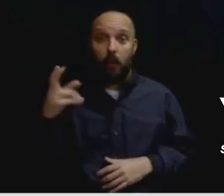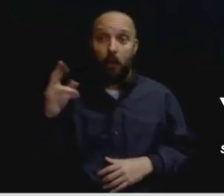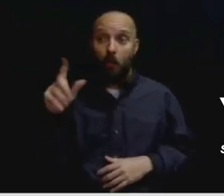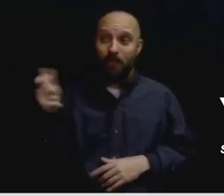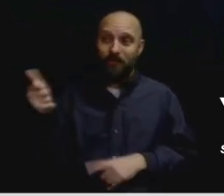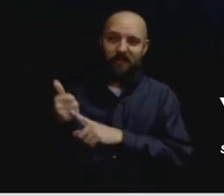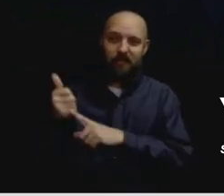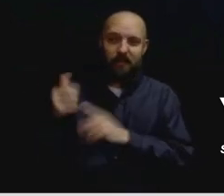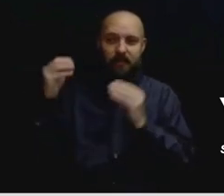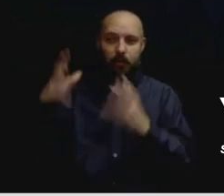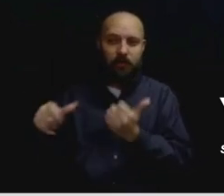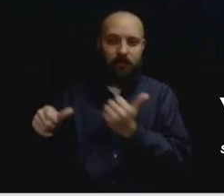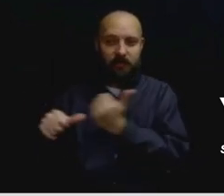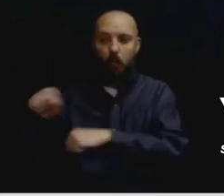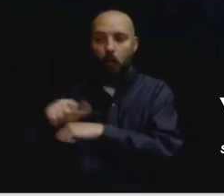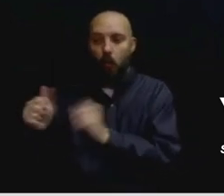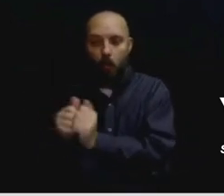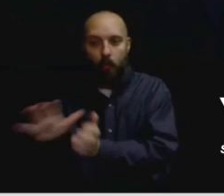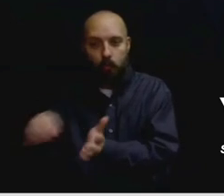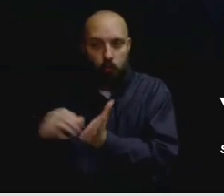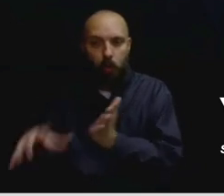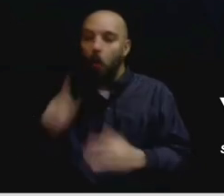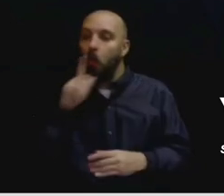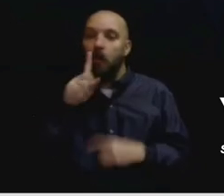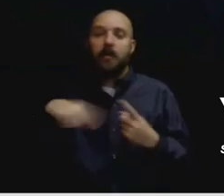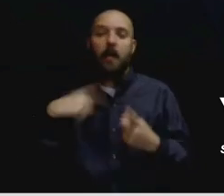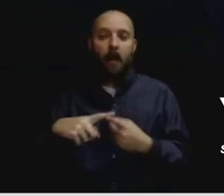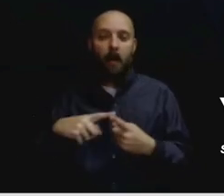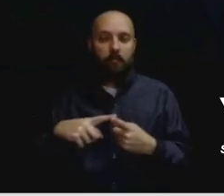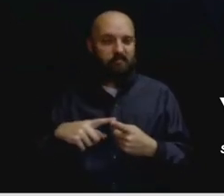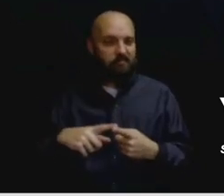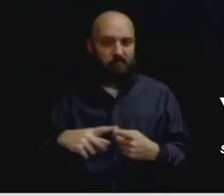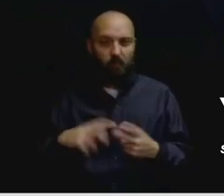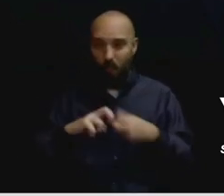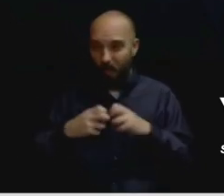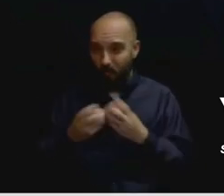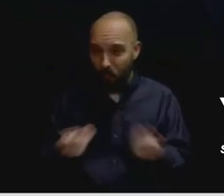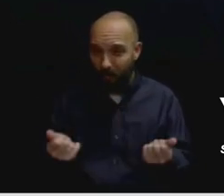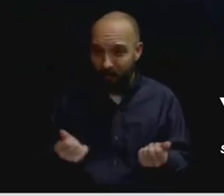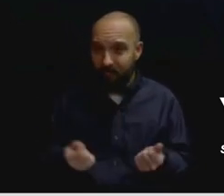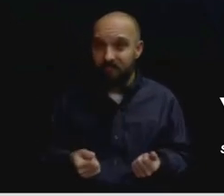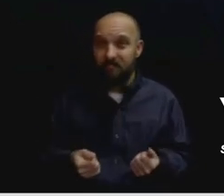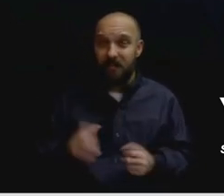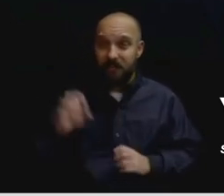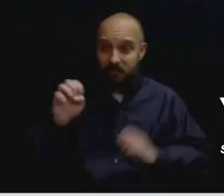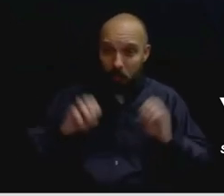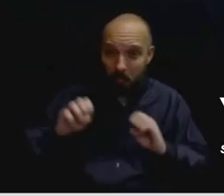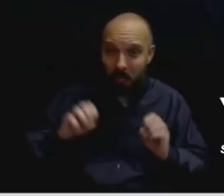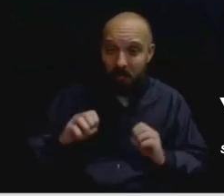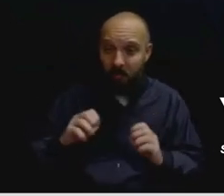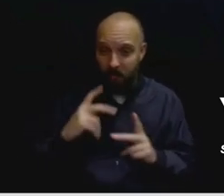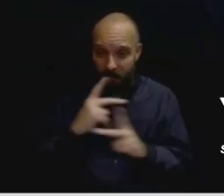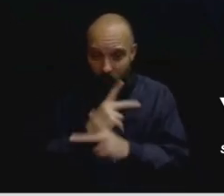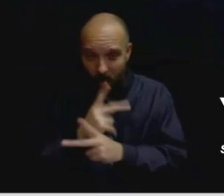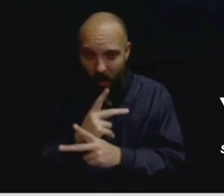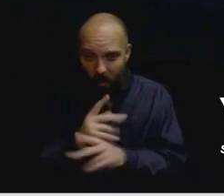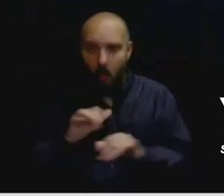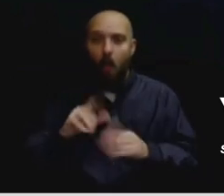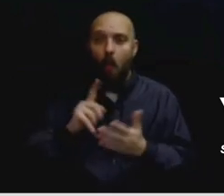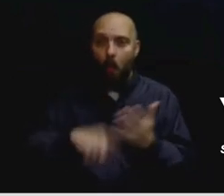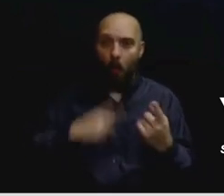working with her students, really it's about problem solving and experimenting and figuring out what works. So when